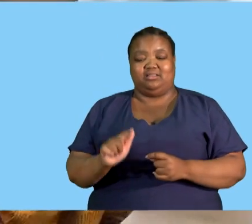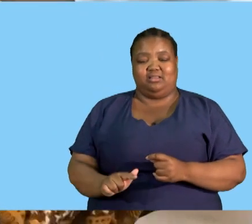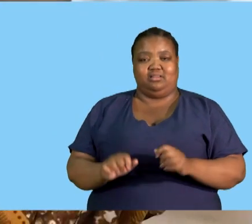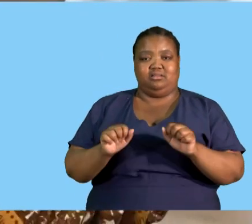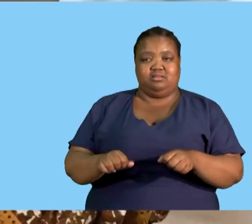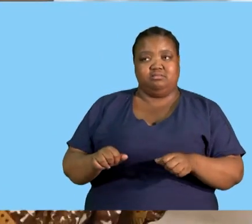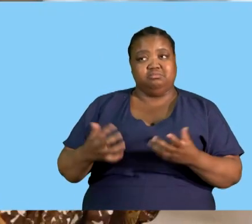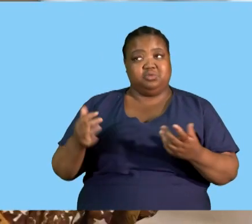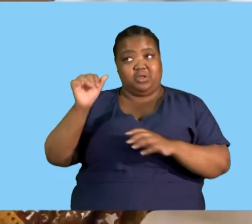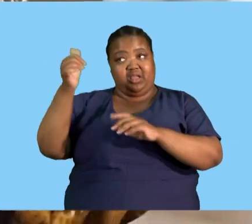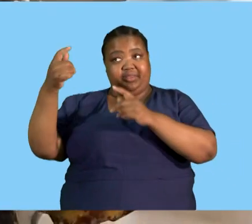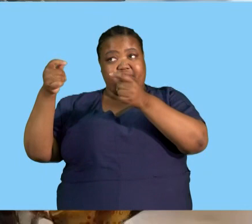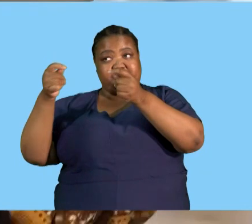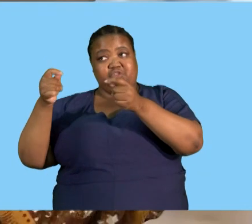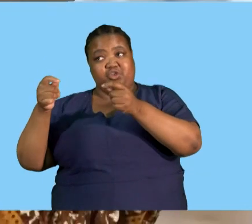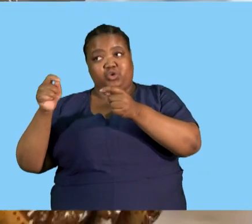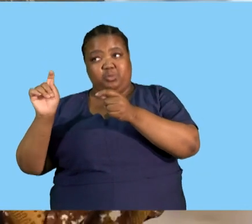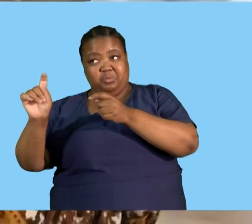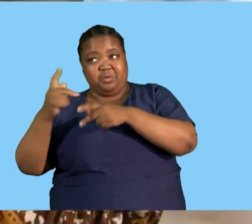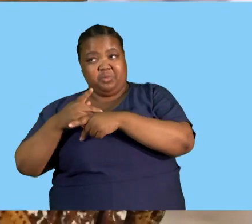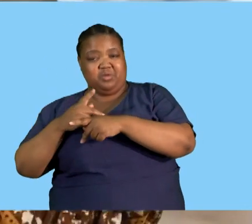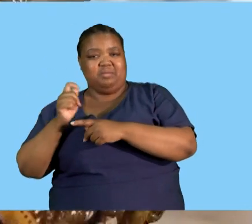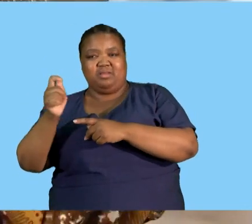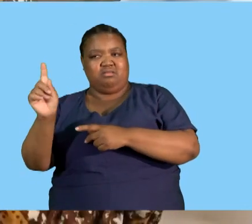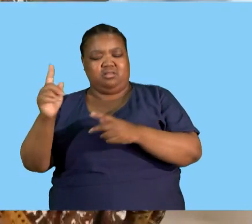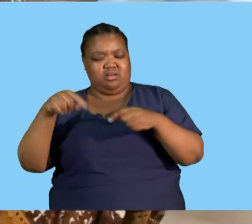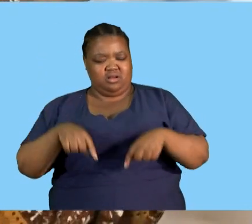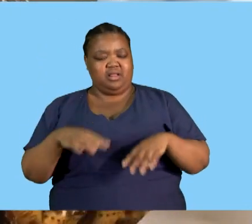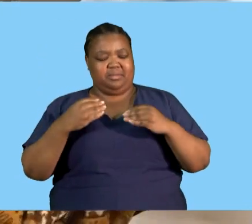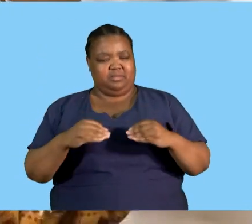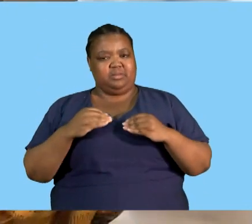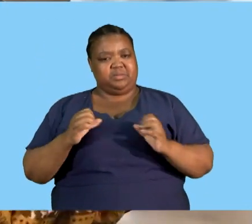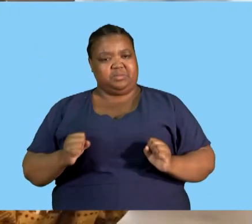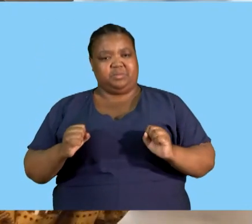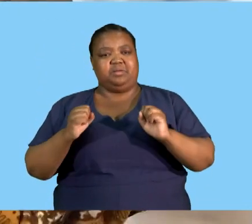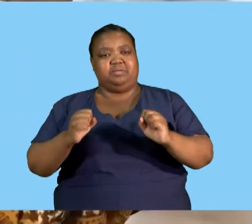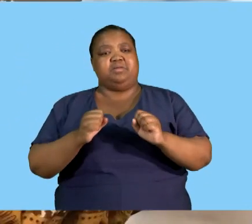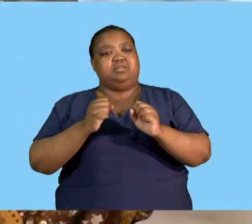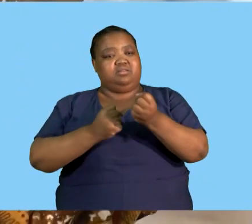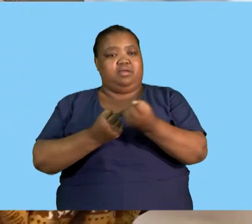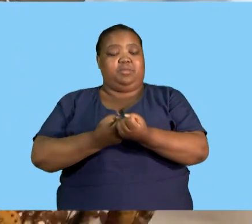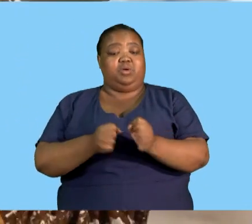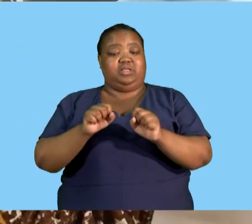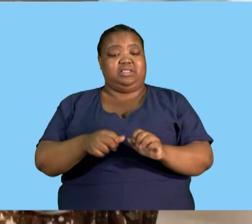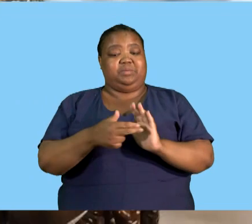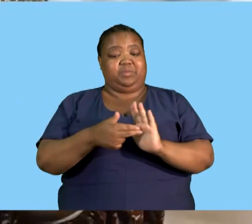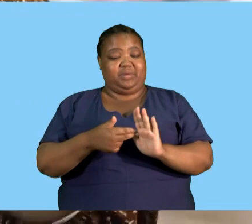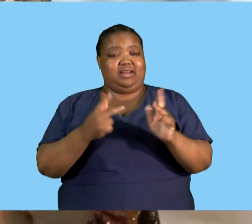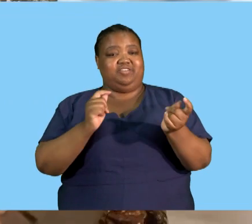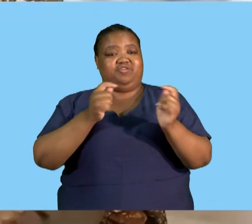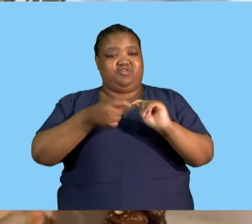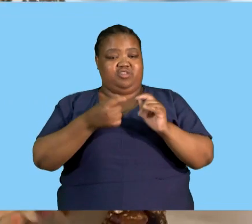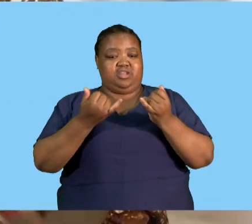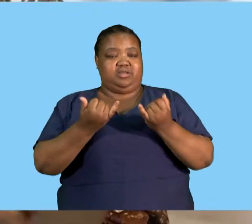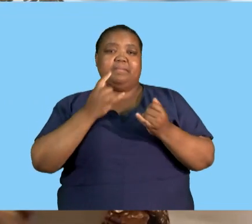of you now going to another store, you can still support this business. However, now you've changed the brand, but however, it's the same product. So